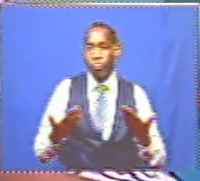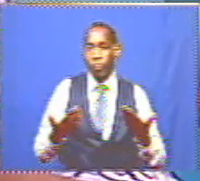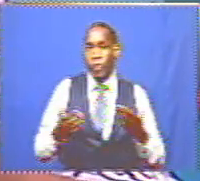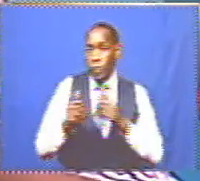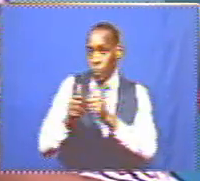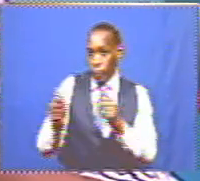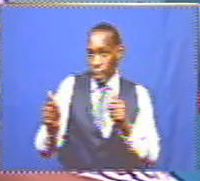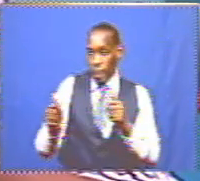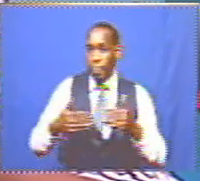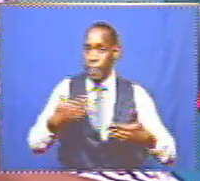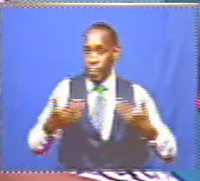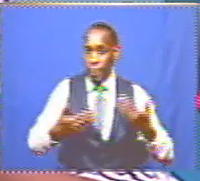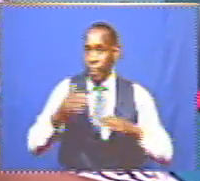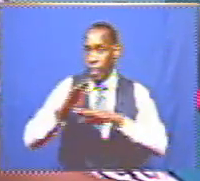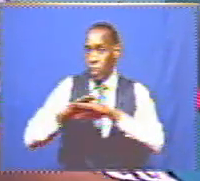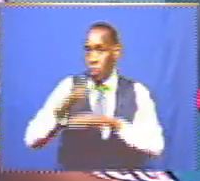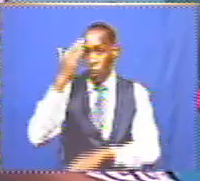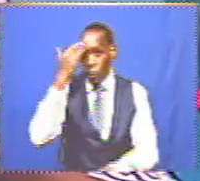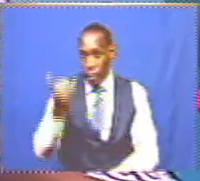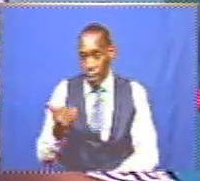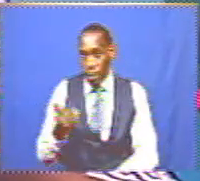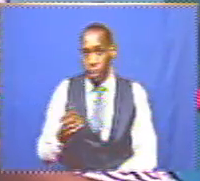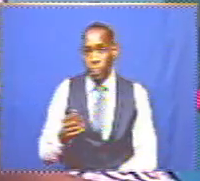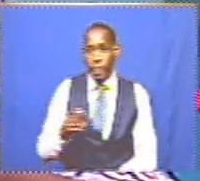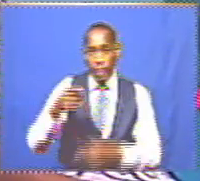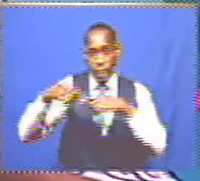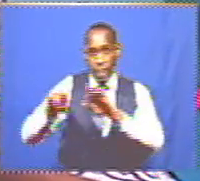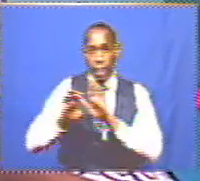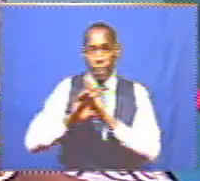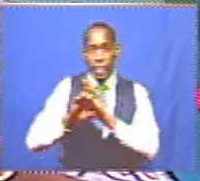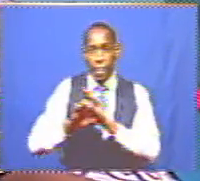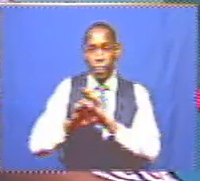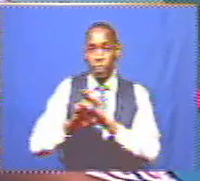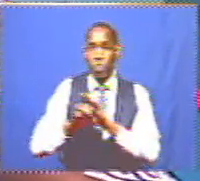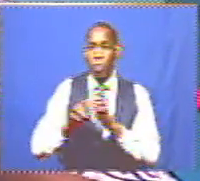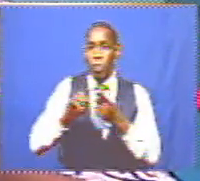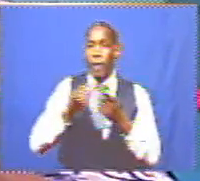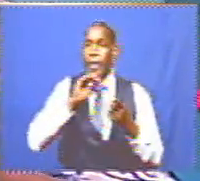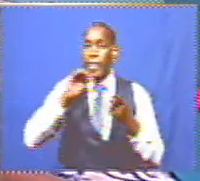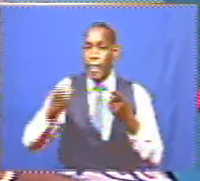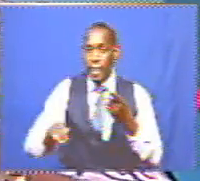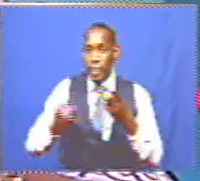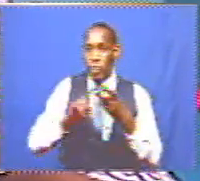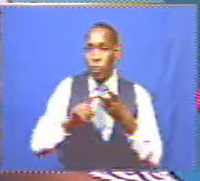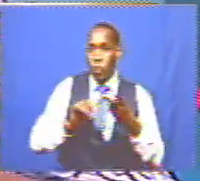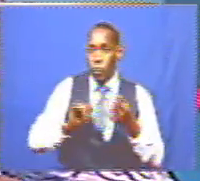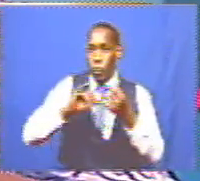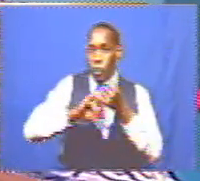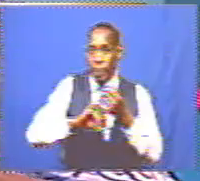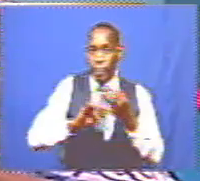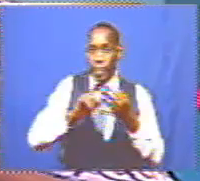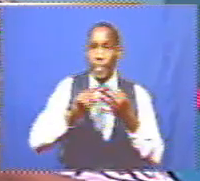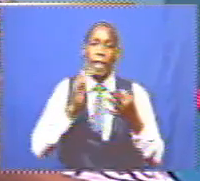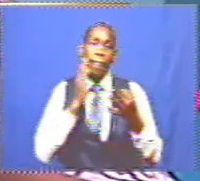decorum, mm-hmm. I would say, just because you're an example, because you're somebody's daughter, you are somebody's wife, you're somebody's